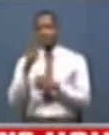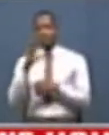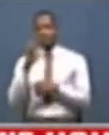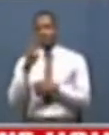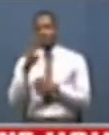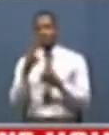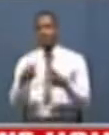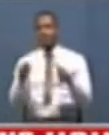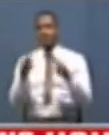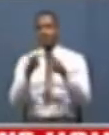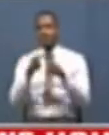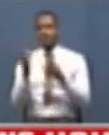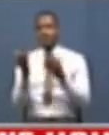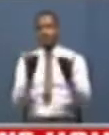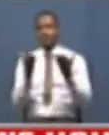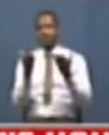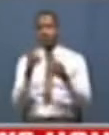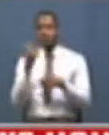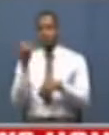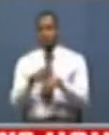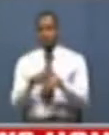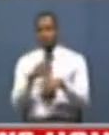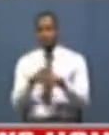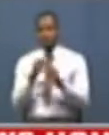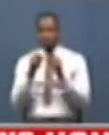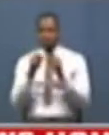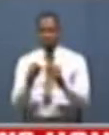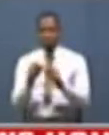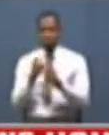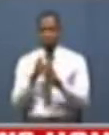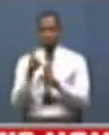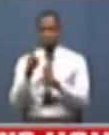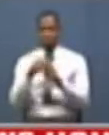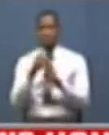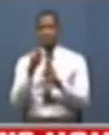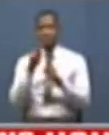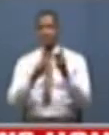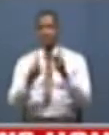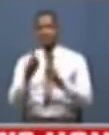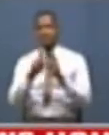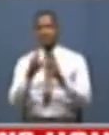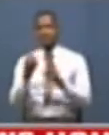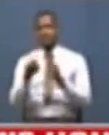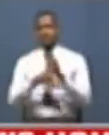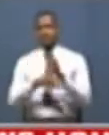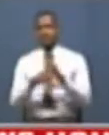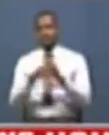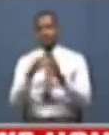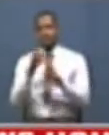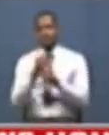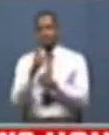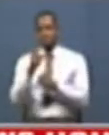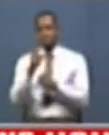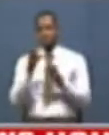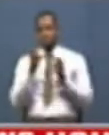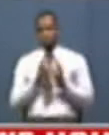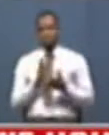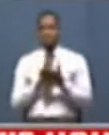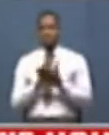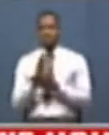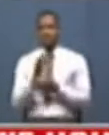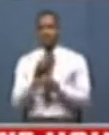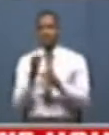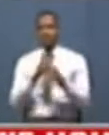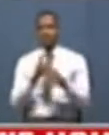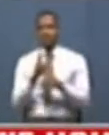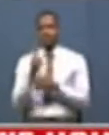service. At all times, remain professional and civil to the public and guarantee their fundamental human rights and freedoms in your daily